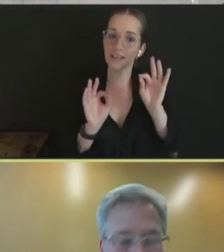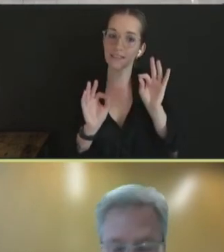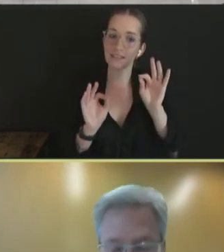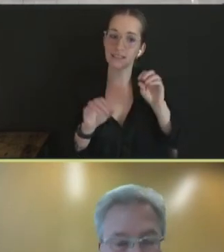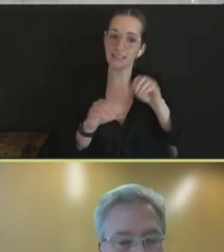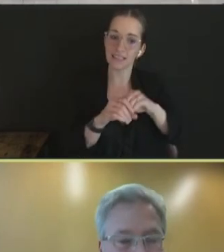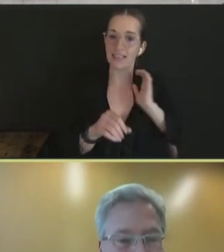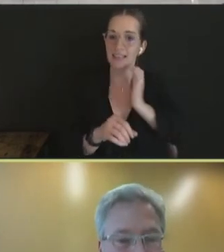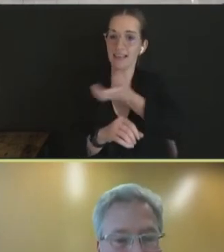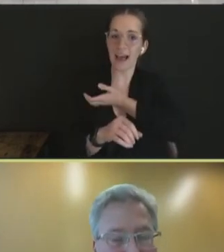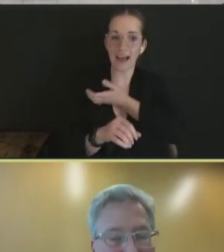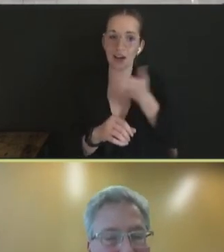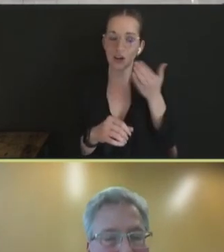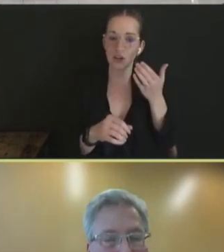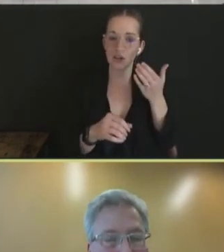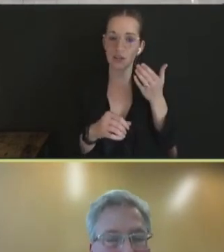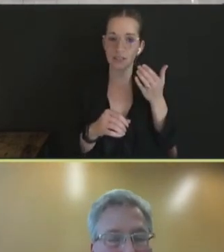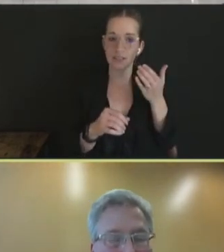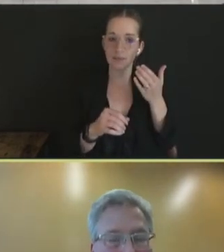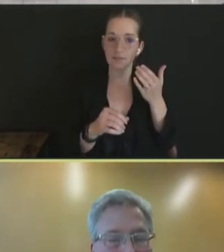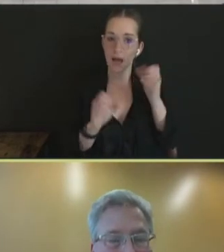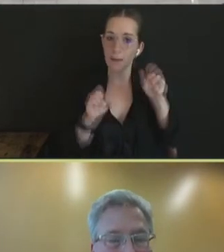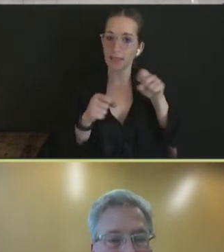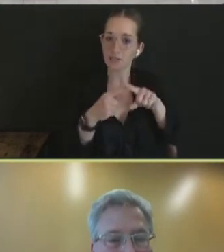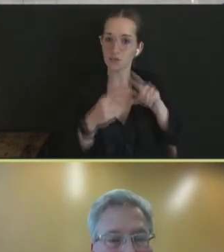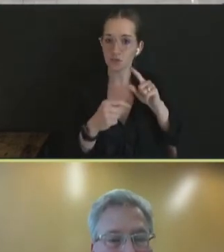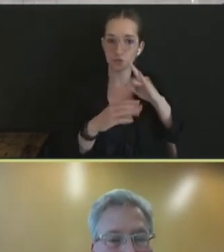armamentarium. Next slide.